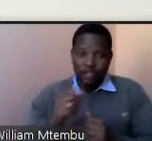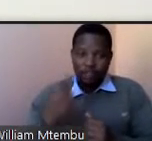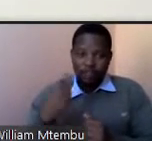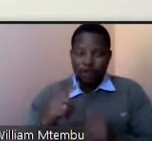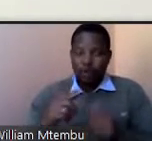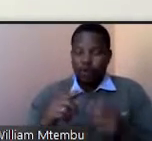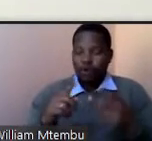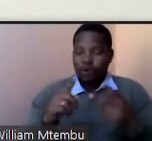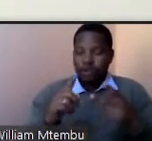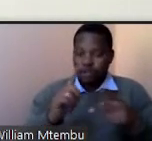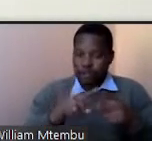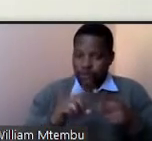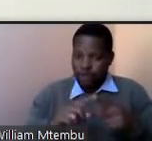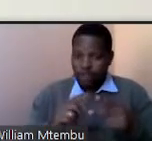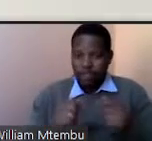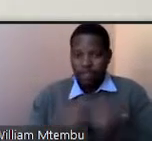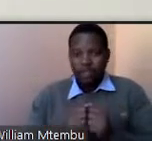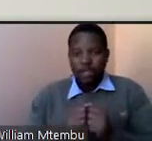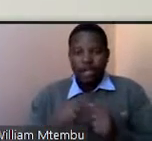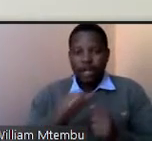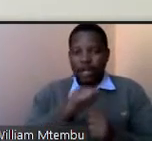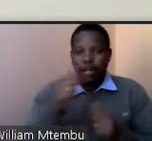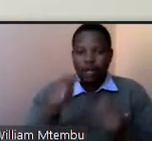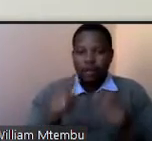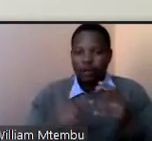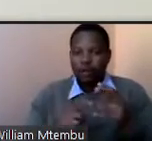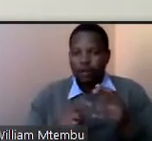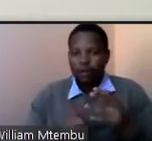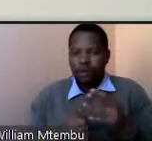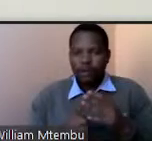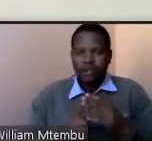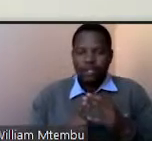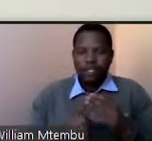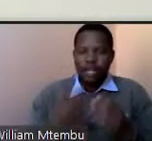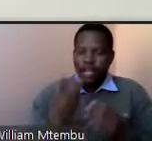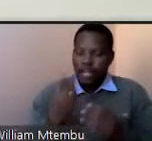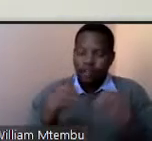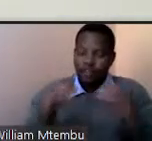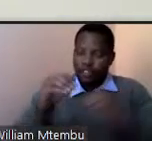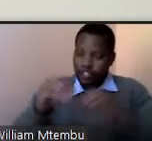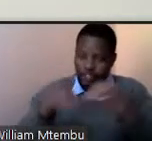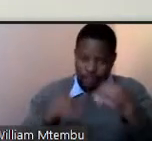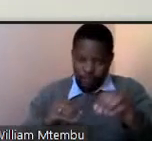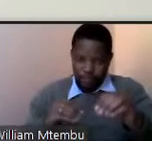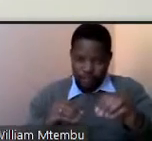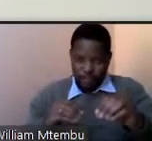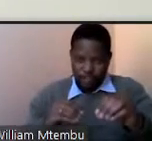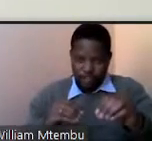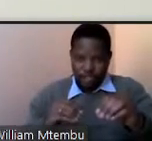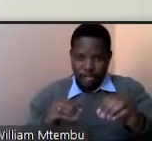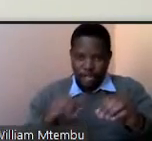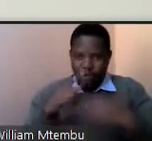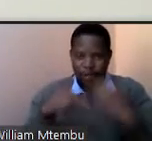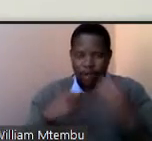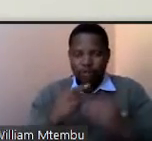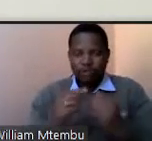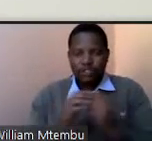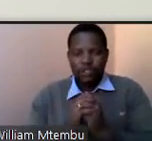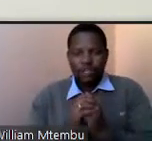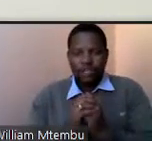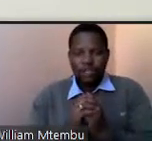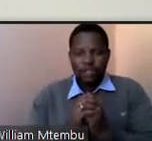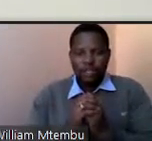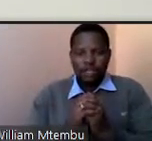1. And another one said there's been a shift in terms of priority in producing